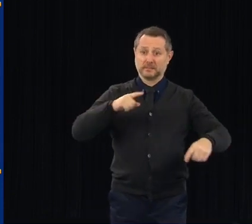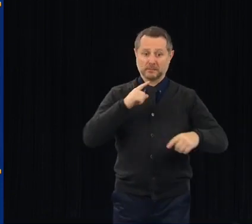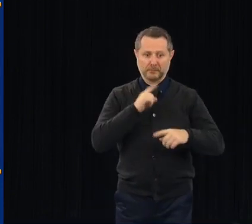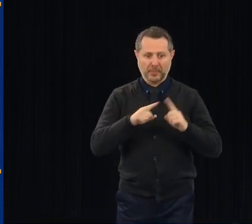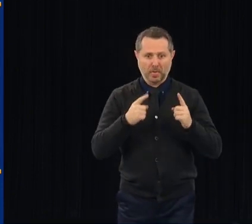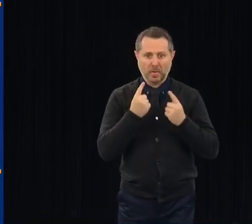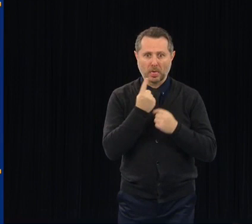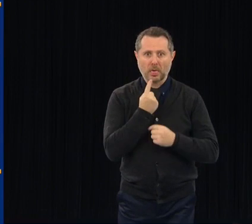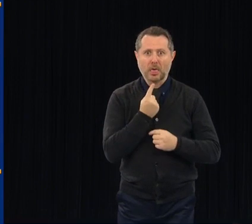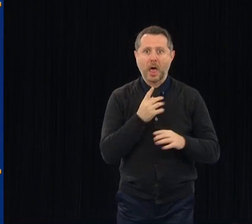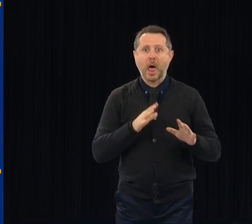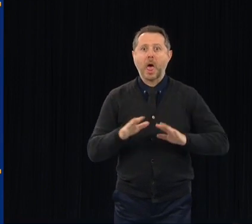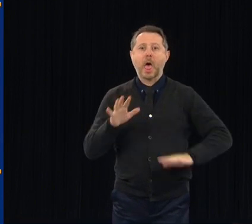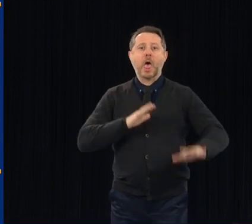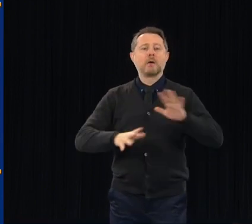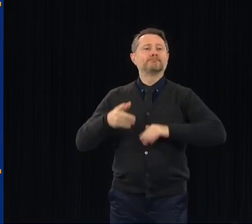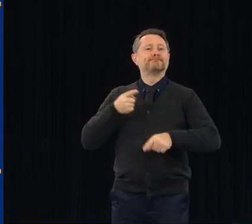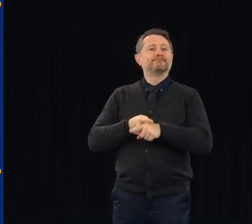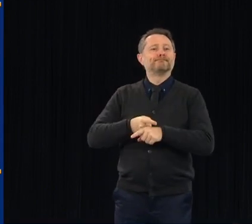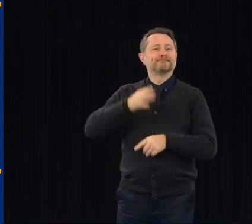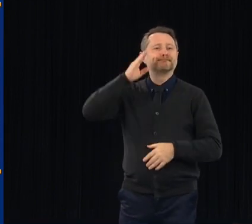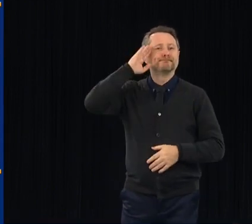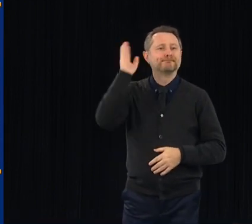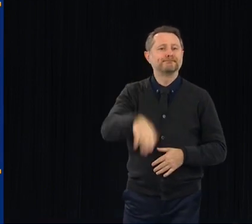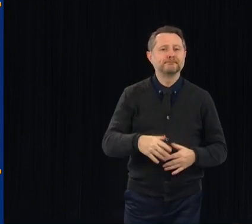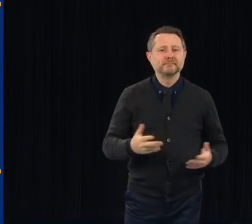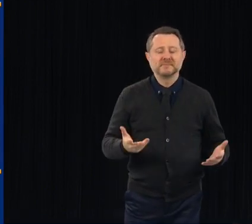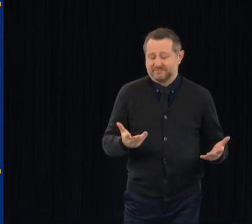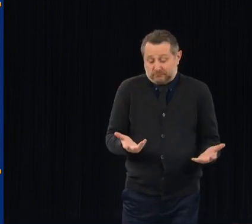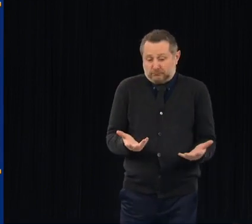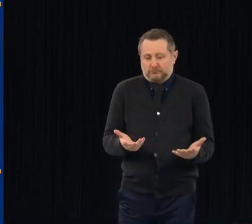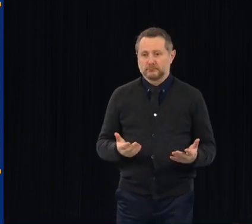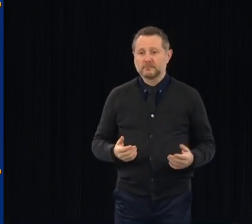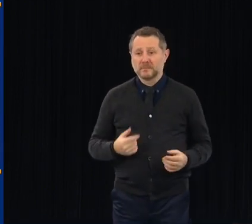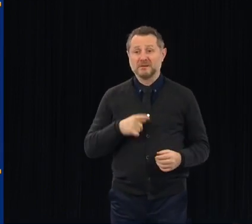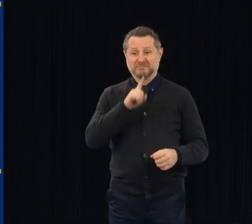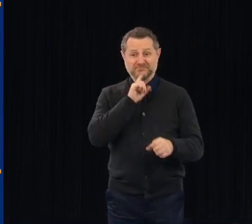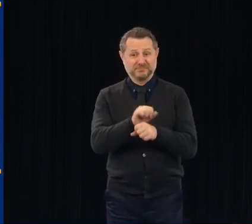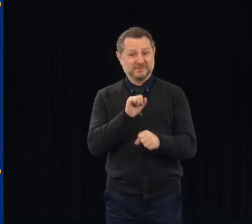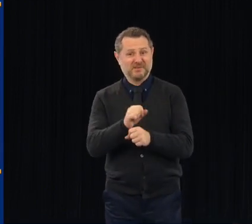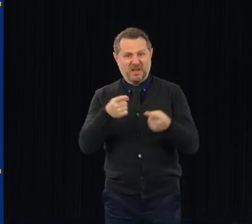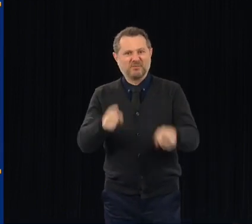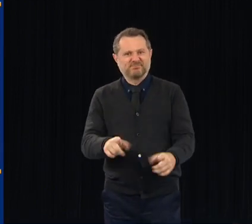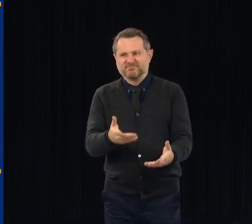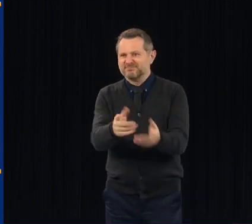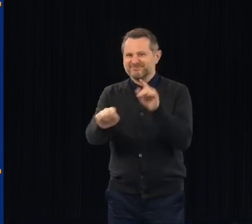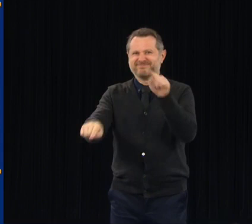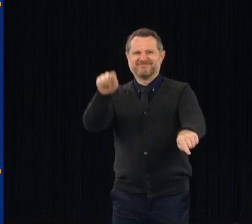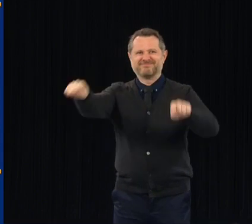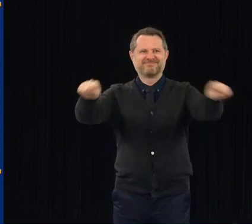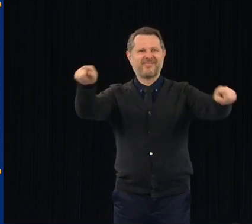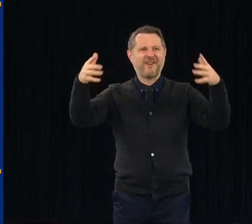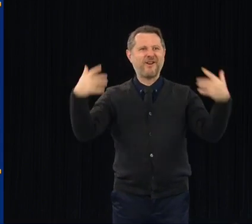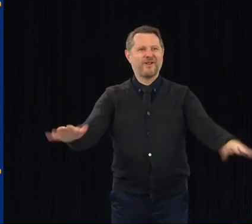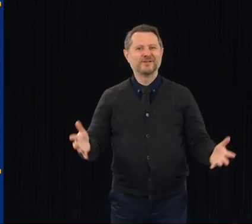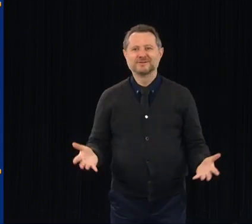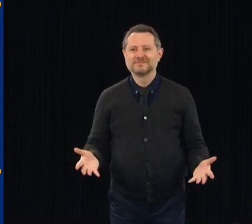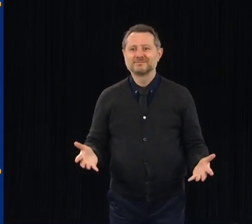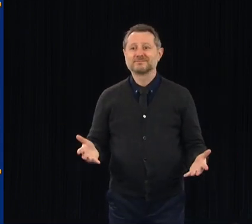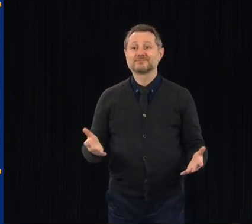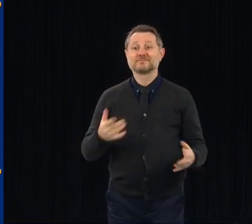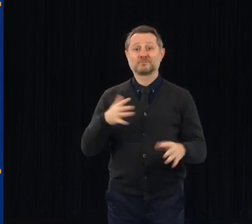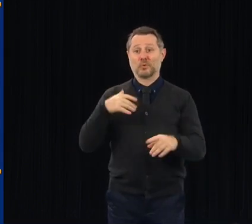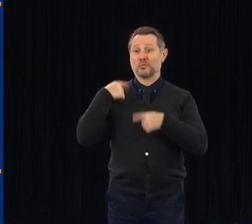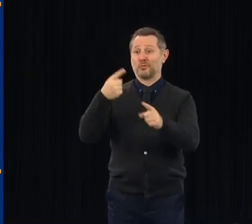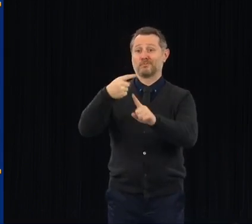to tranquility. I can attest to that. It's a real thing. Think about it. It's only been 1 month, but